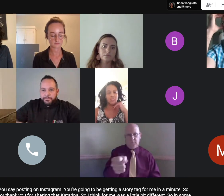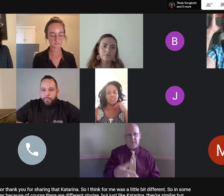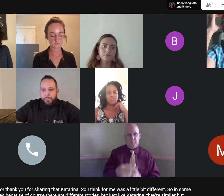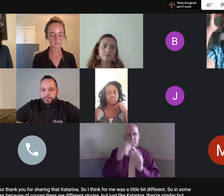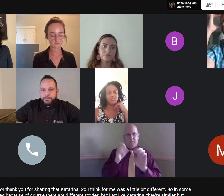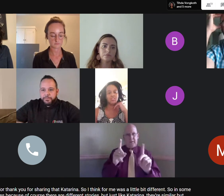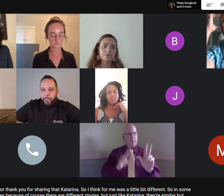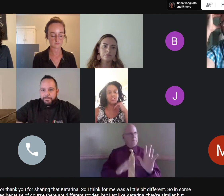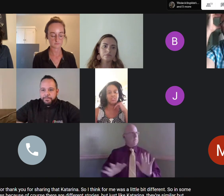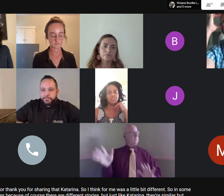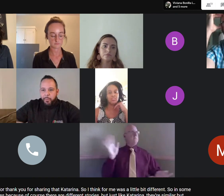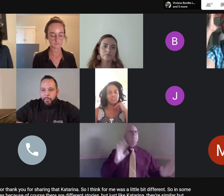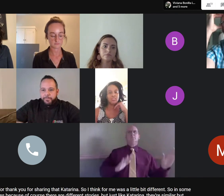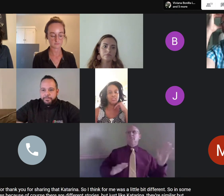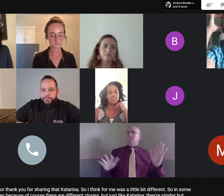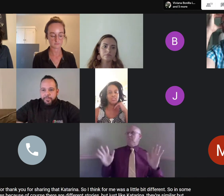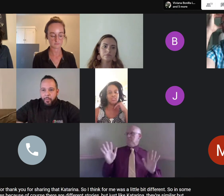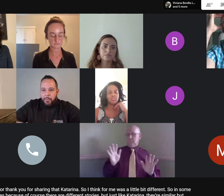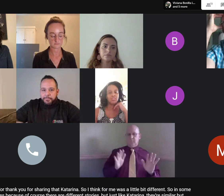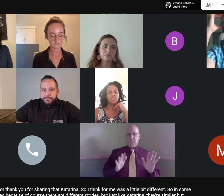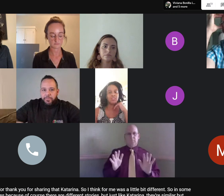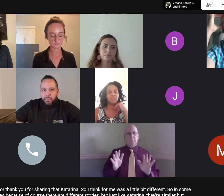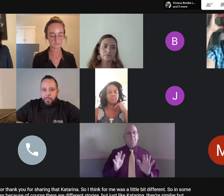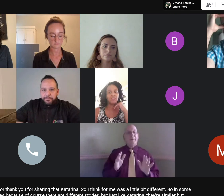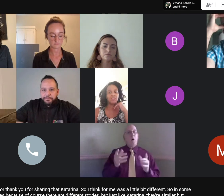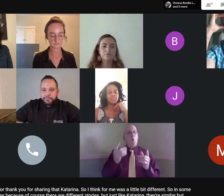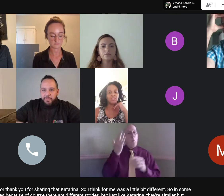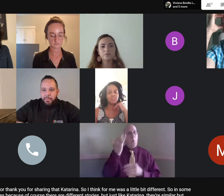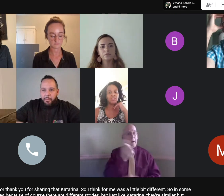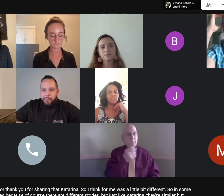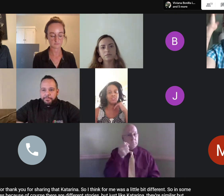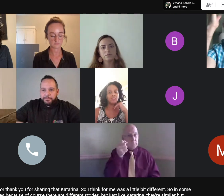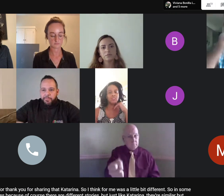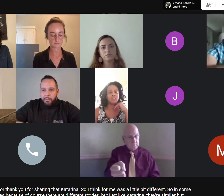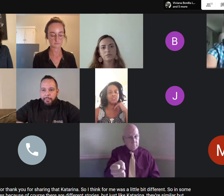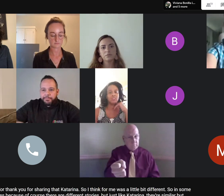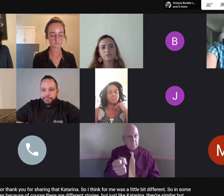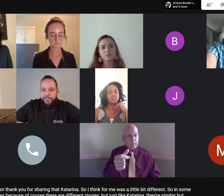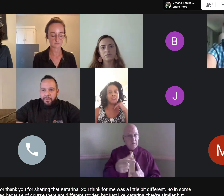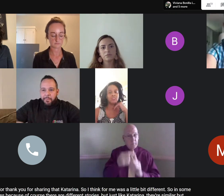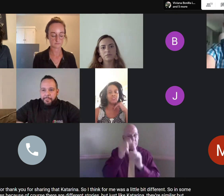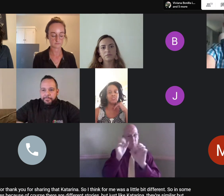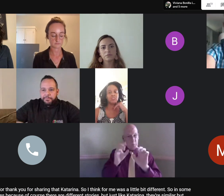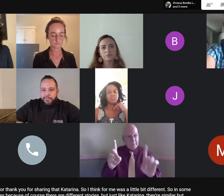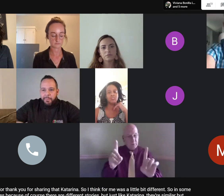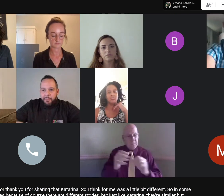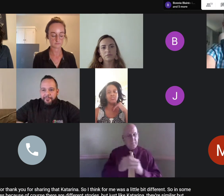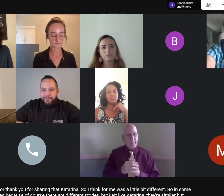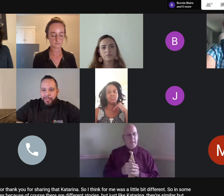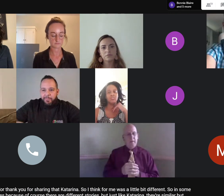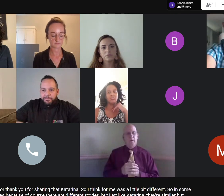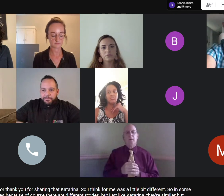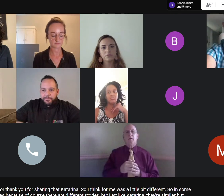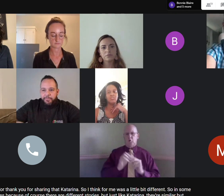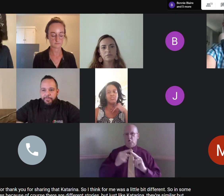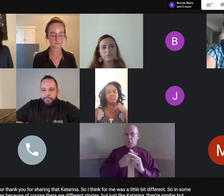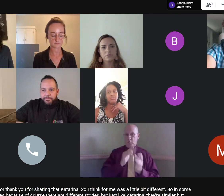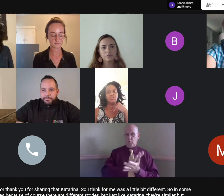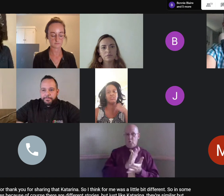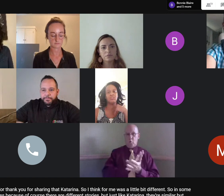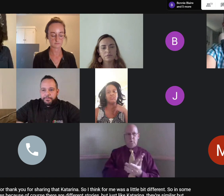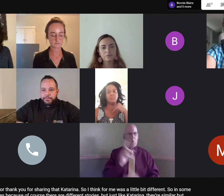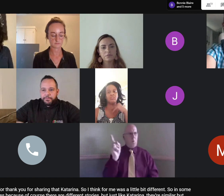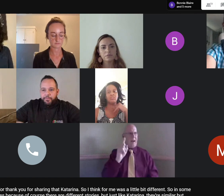classroom. And that had happened because when it was time to place me in school,